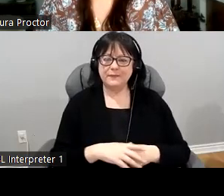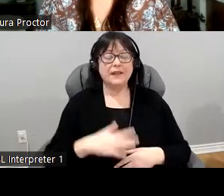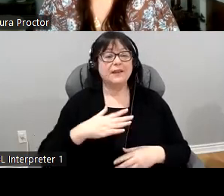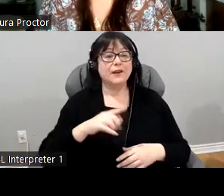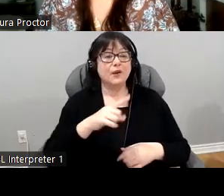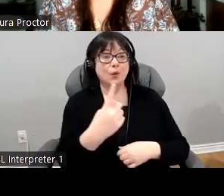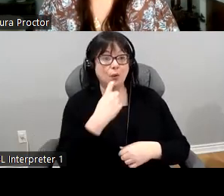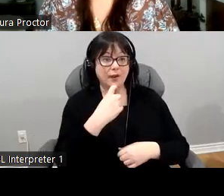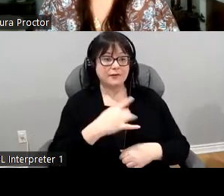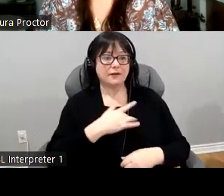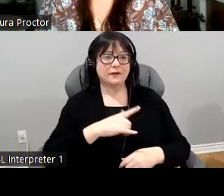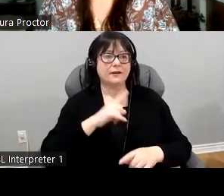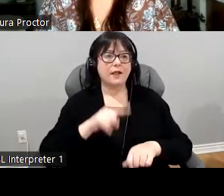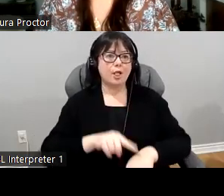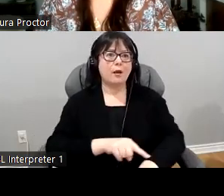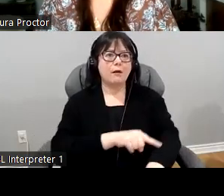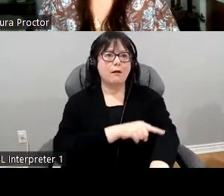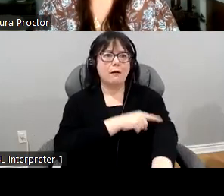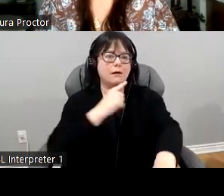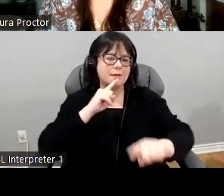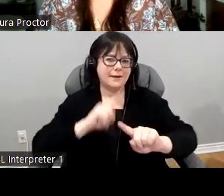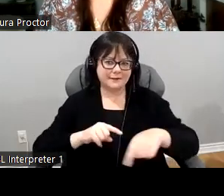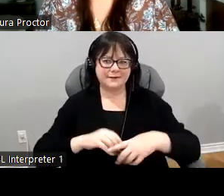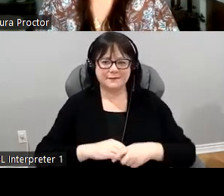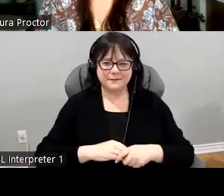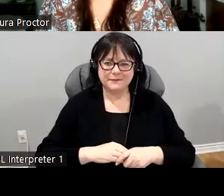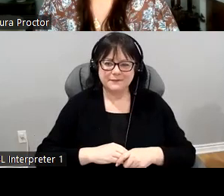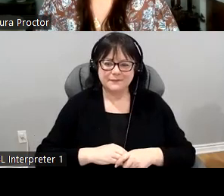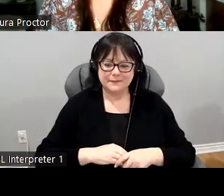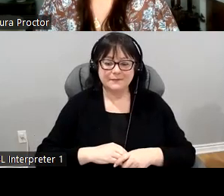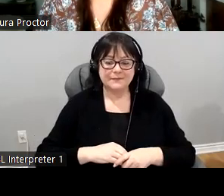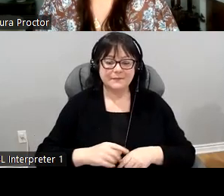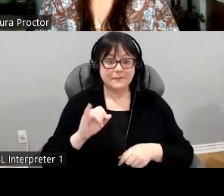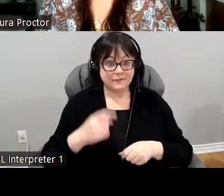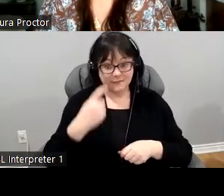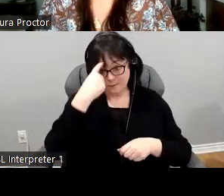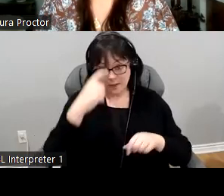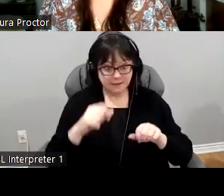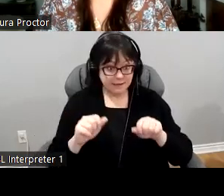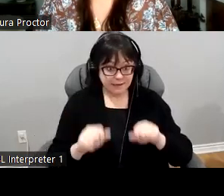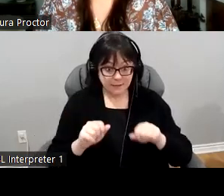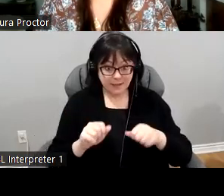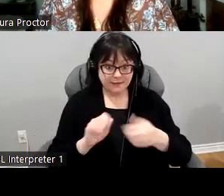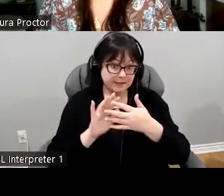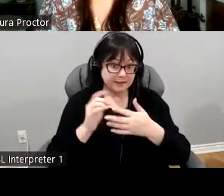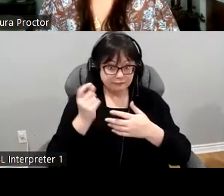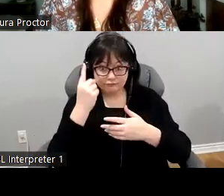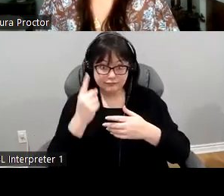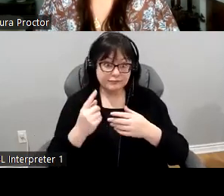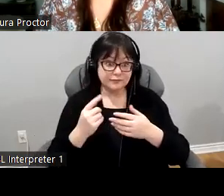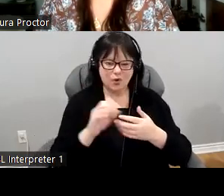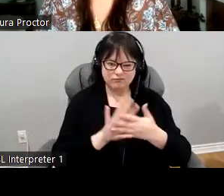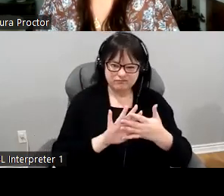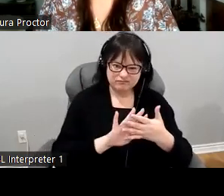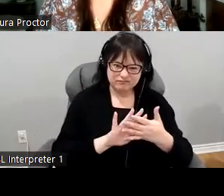and there aren't a whole lot of topics that are more challenging than capacity. Ultimately, I'll give a couple